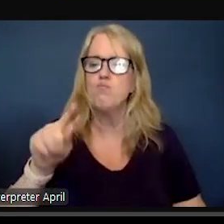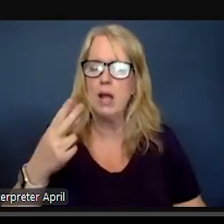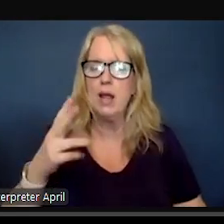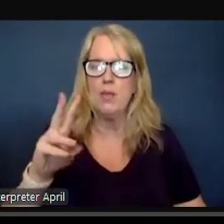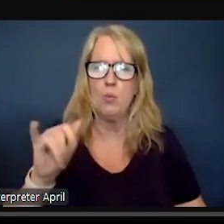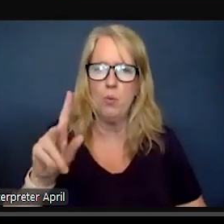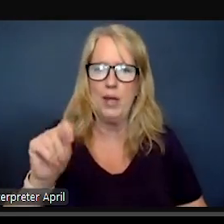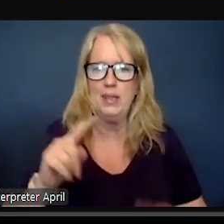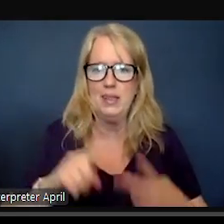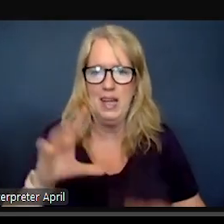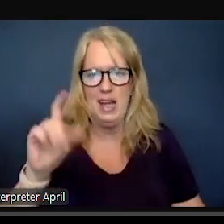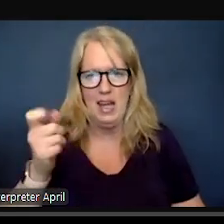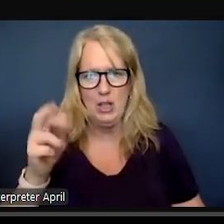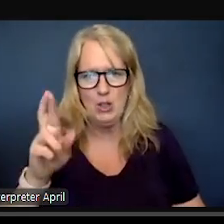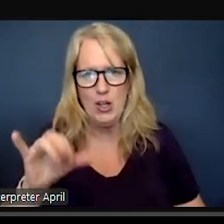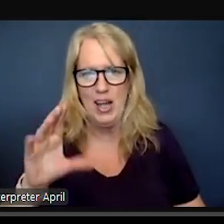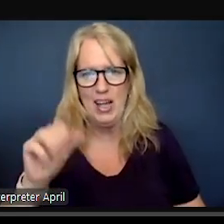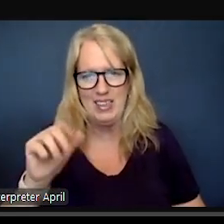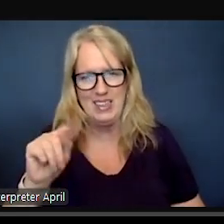and Courtney